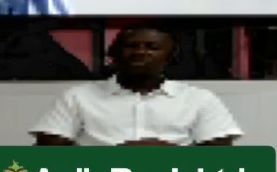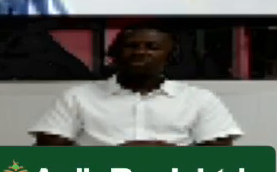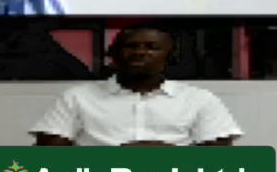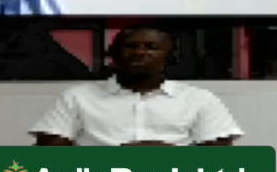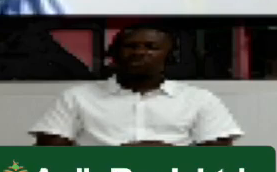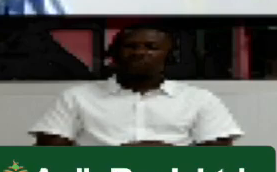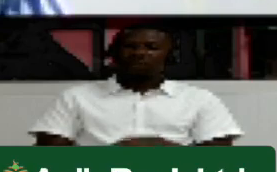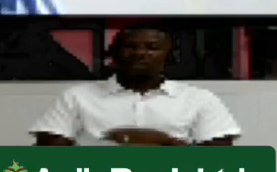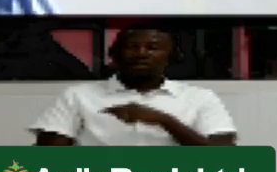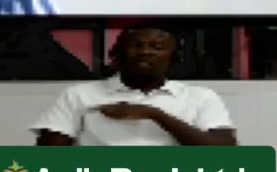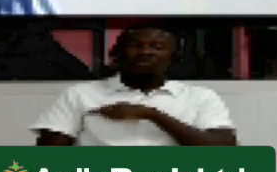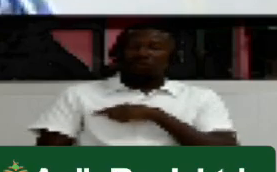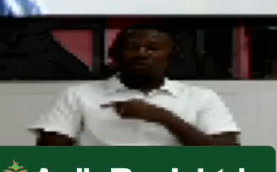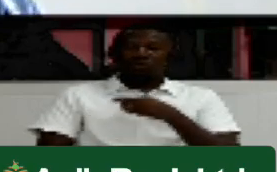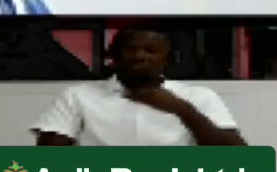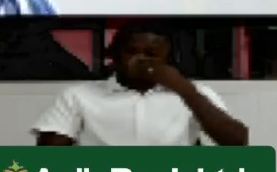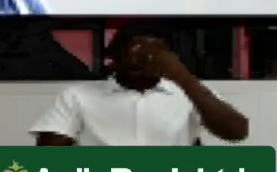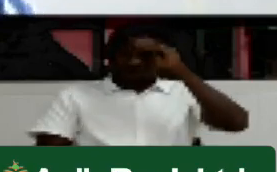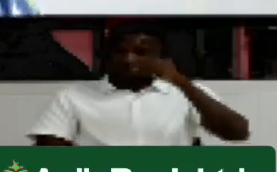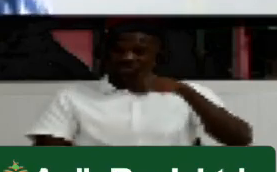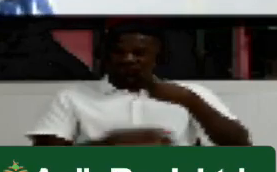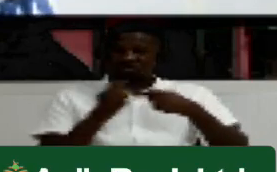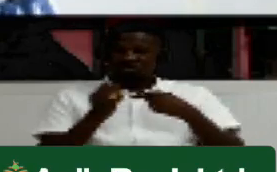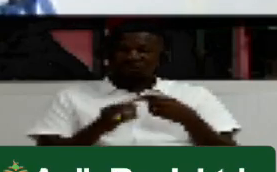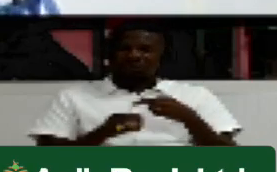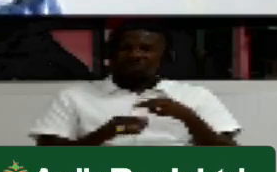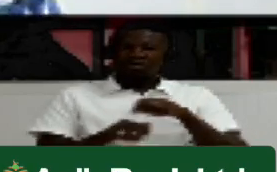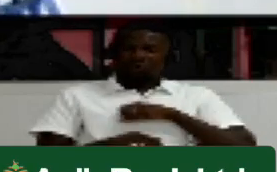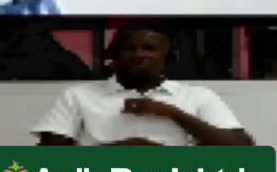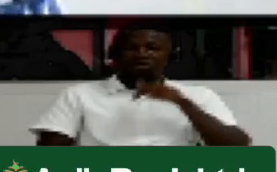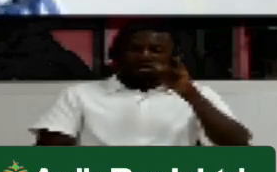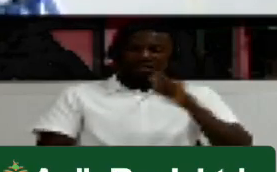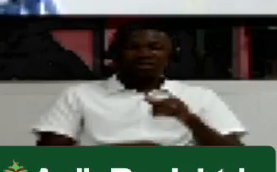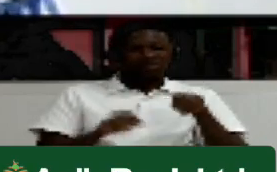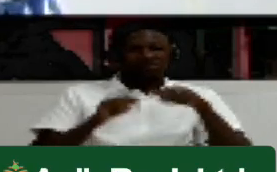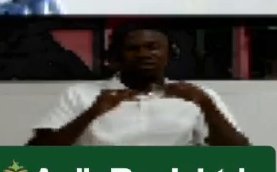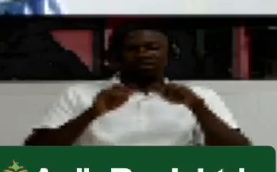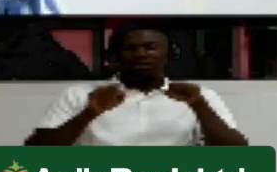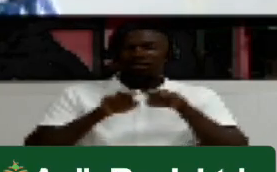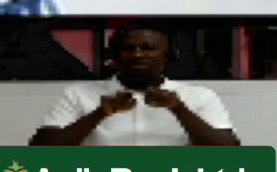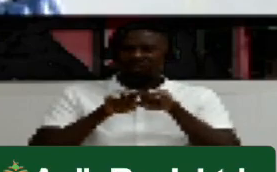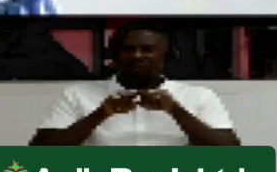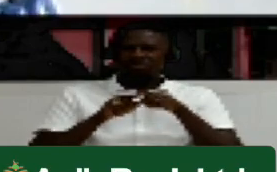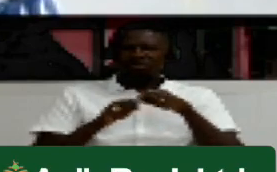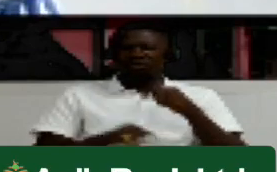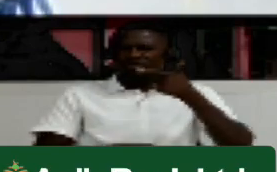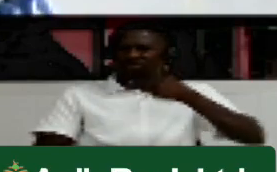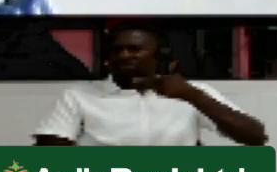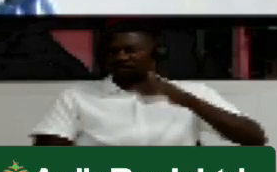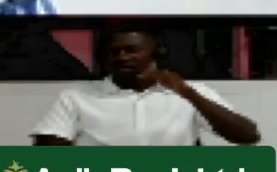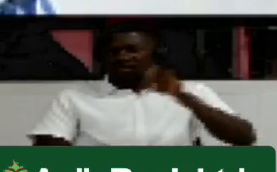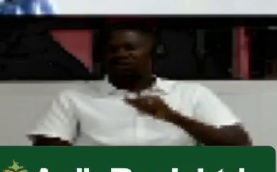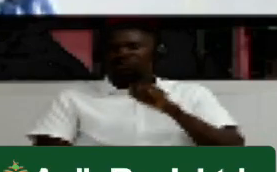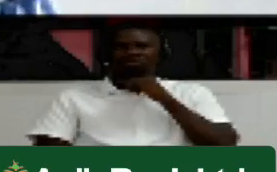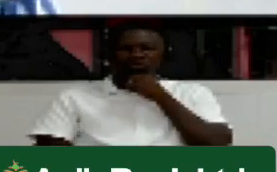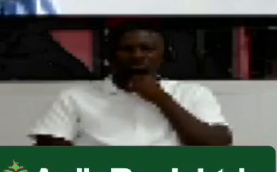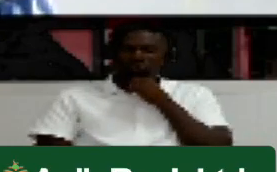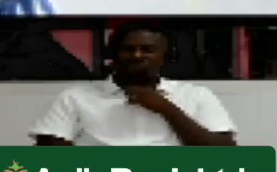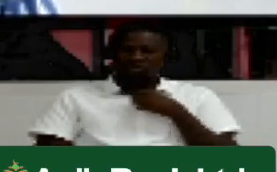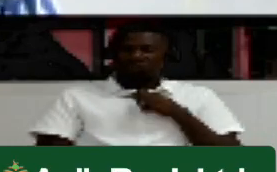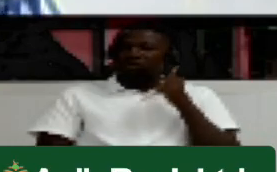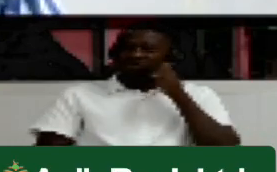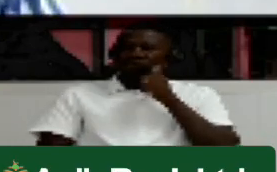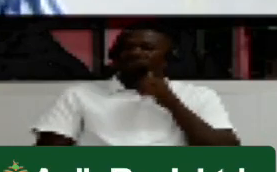His boy was almost our age. He was 17 as us. So he used to come with him every day to the hospital.